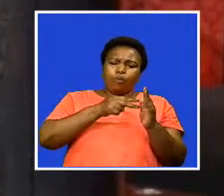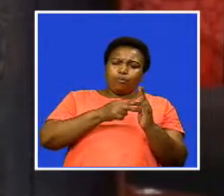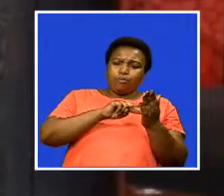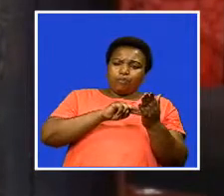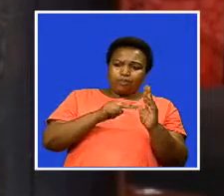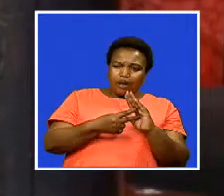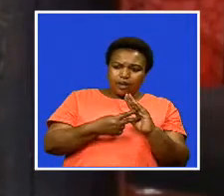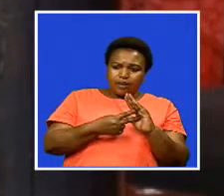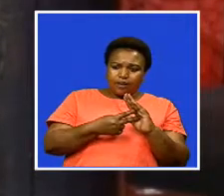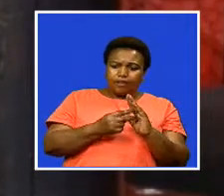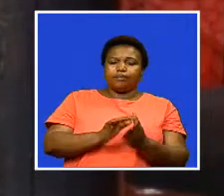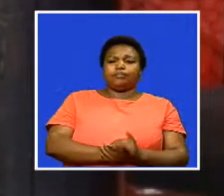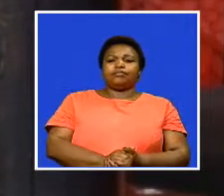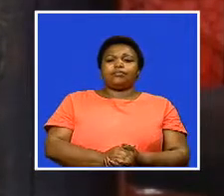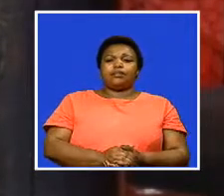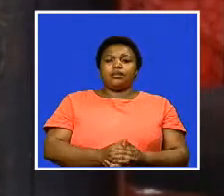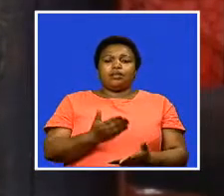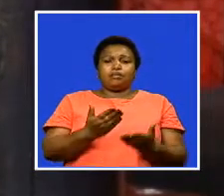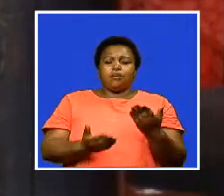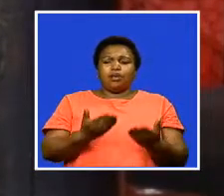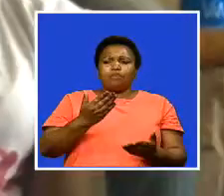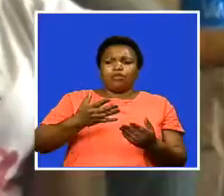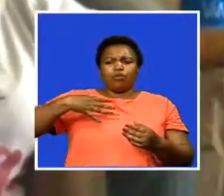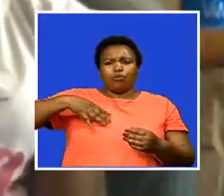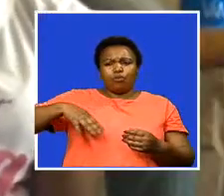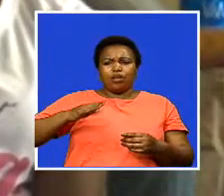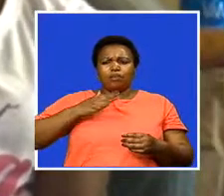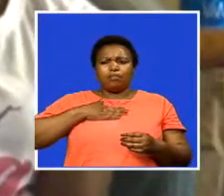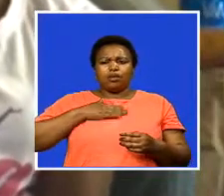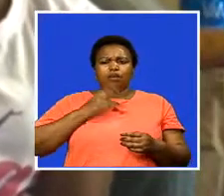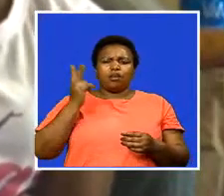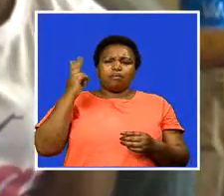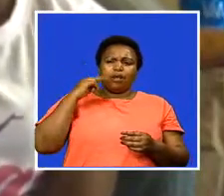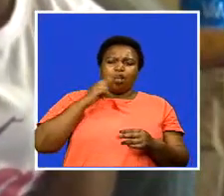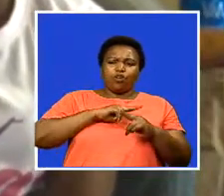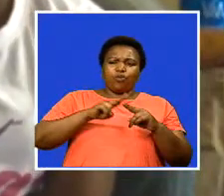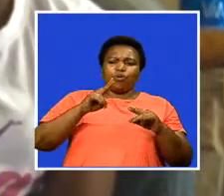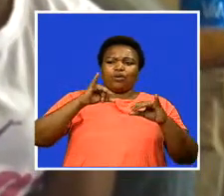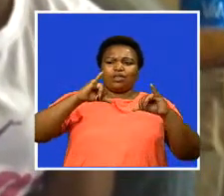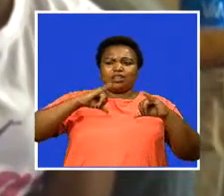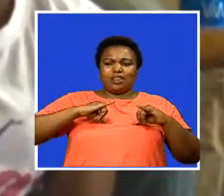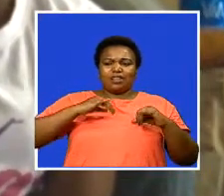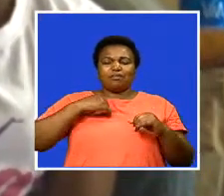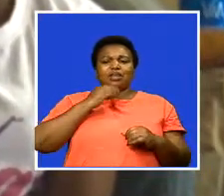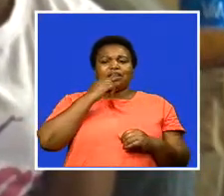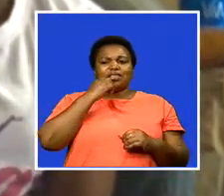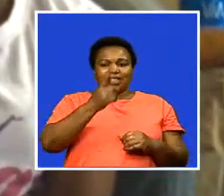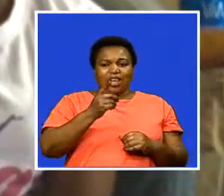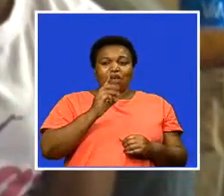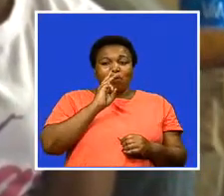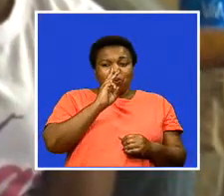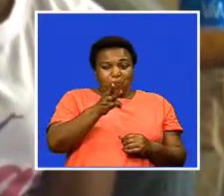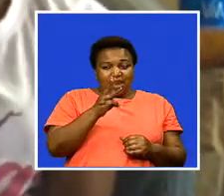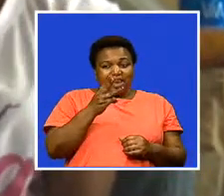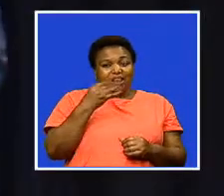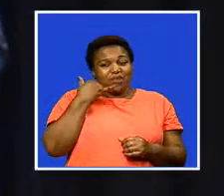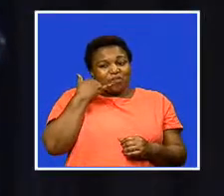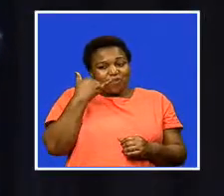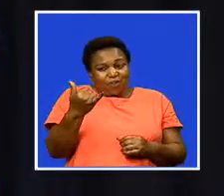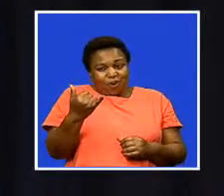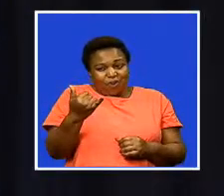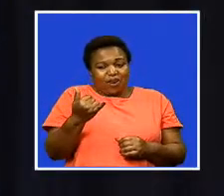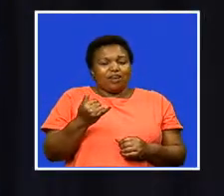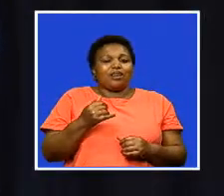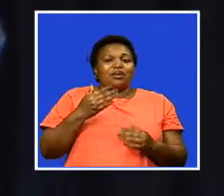kulokunye uhlungikhanza nami ngingasi ready bese ngithi aw I'll call you back your excellency I'm in a short meeting